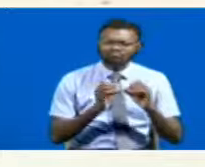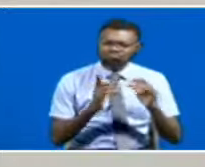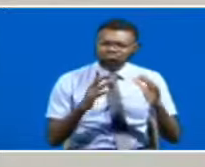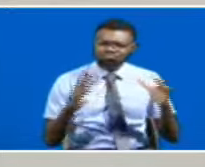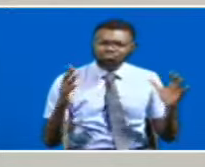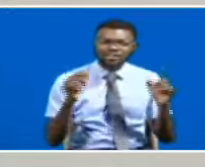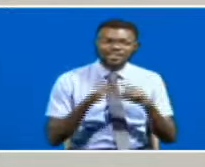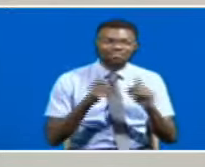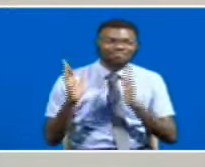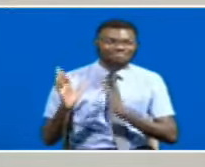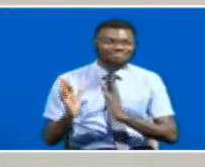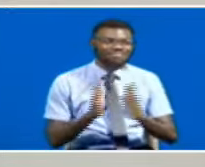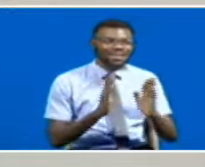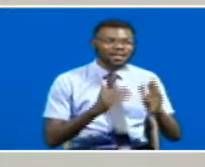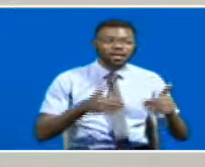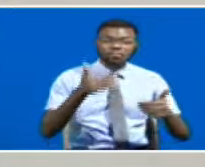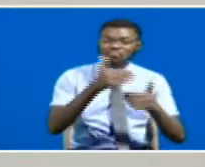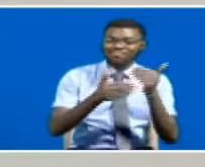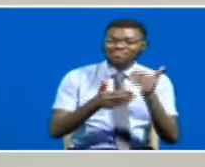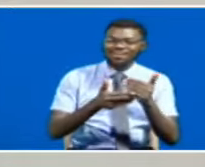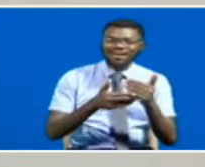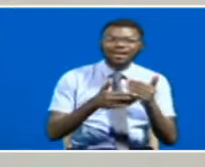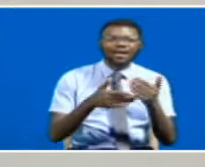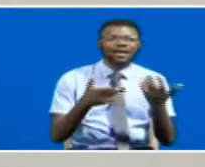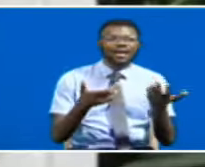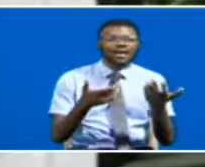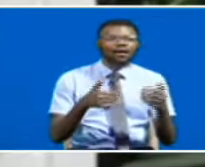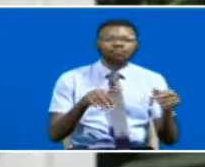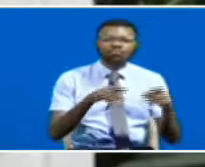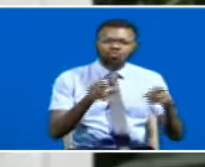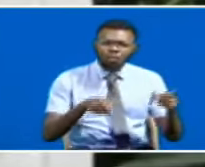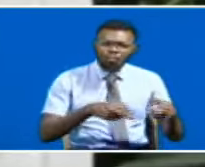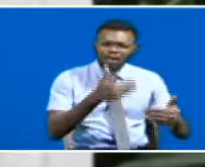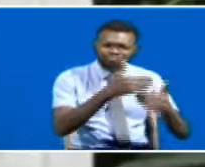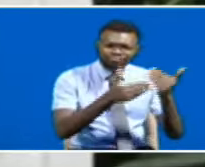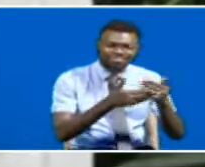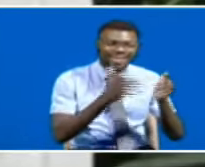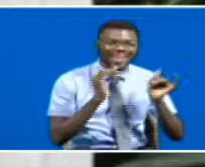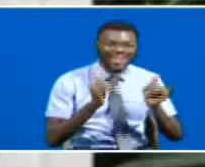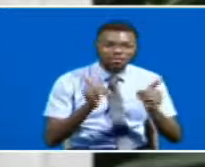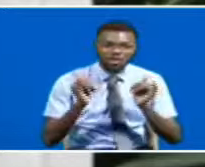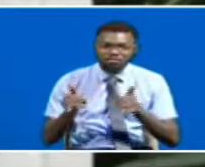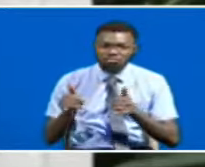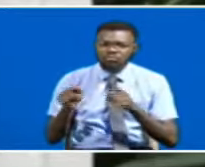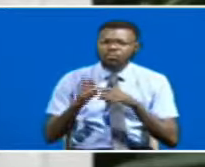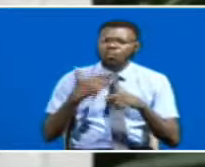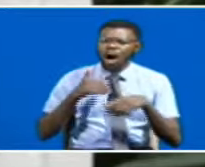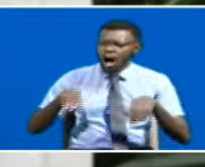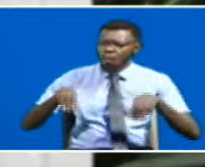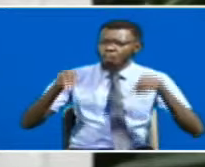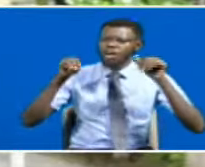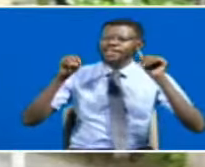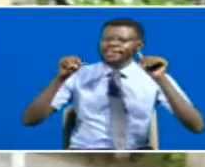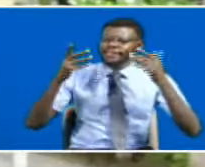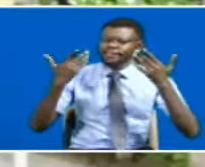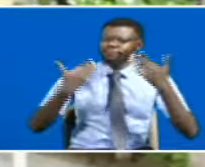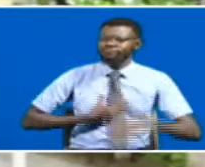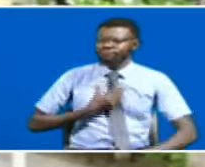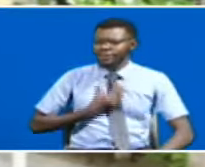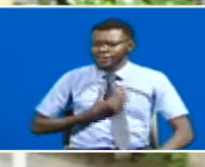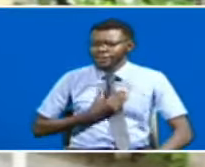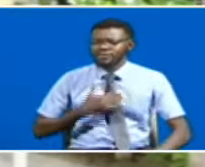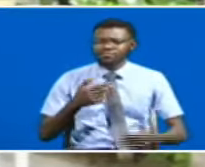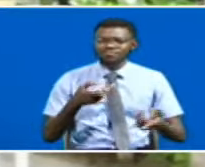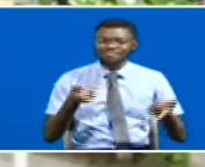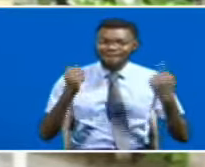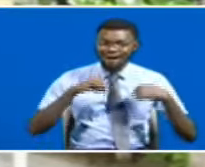to build more rooms, renovate the rooms, get higher quality clients, and Jumbo